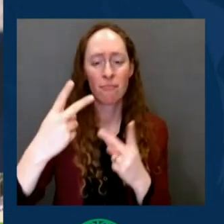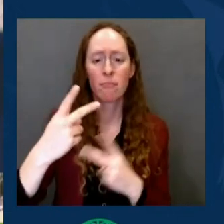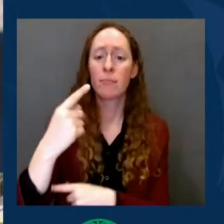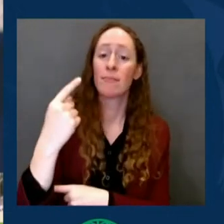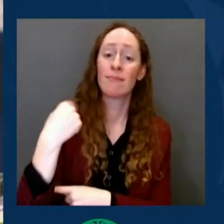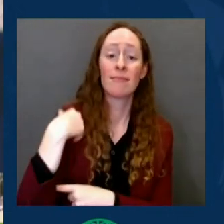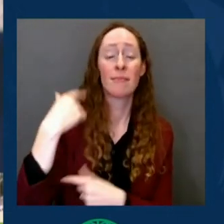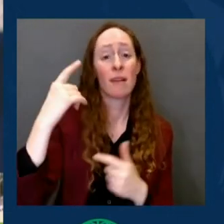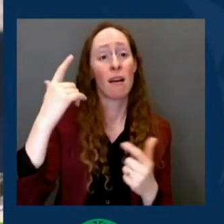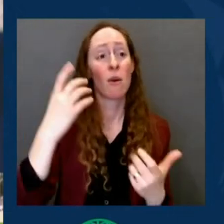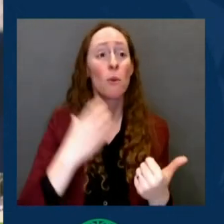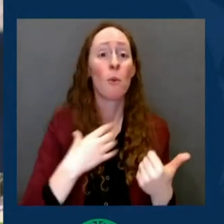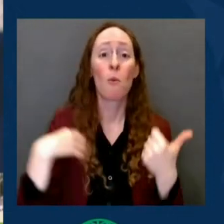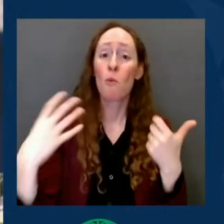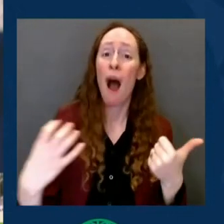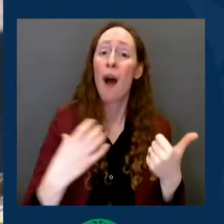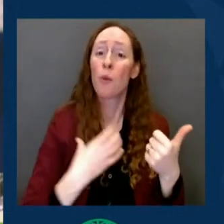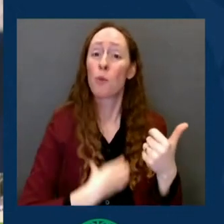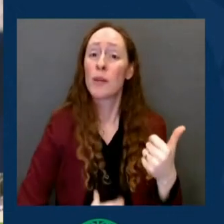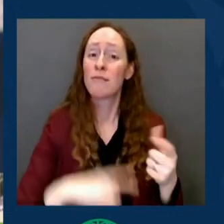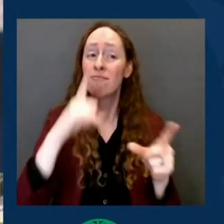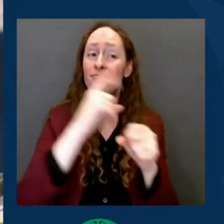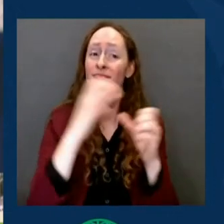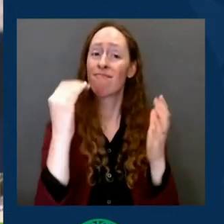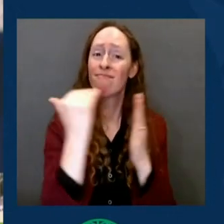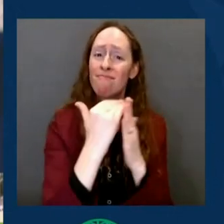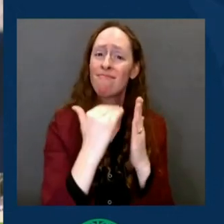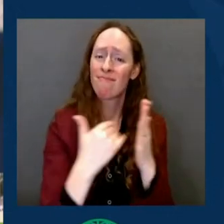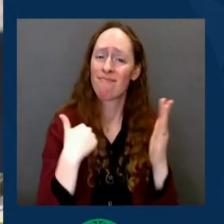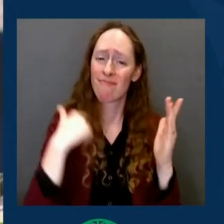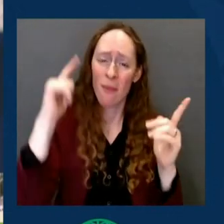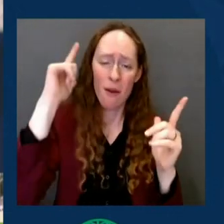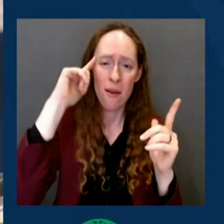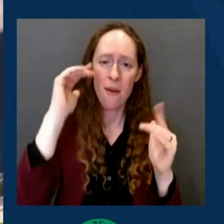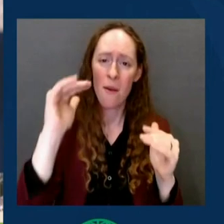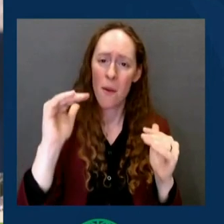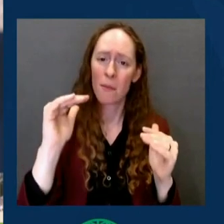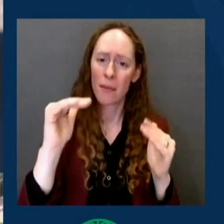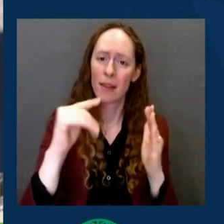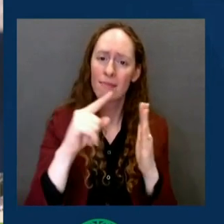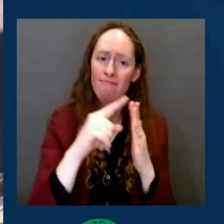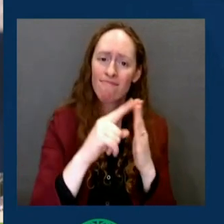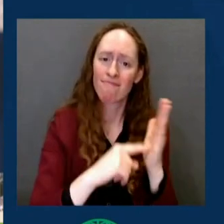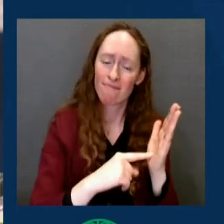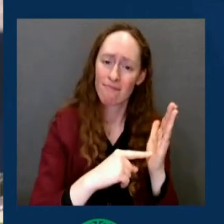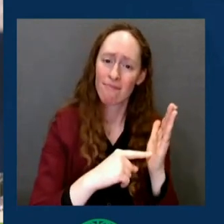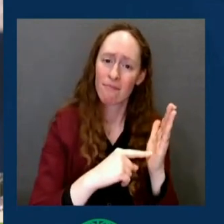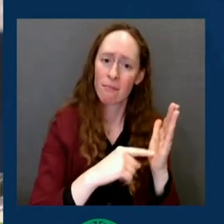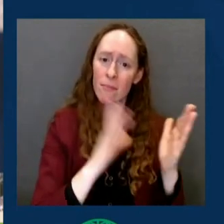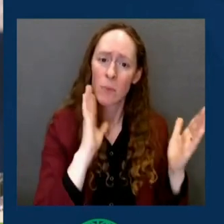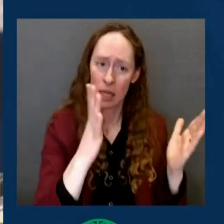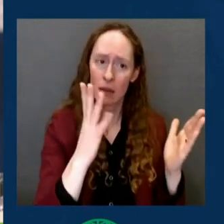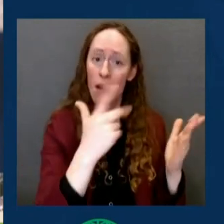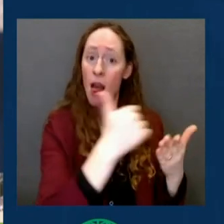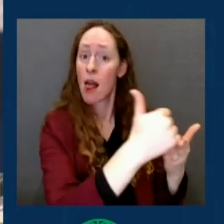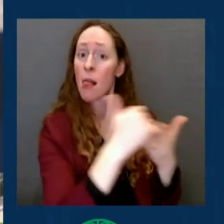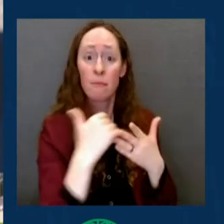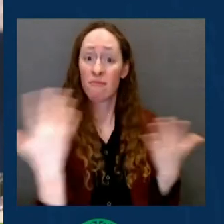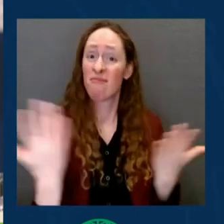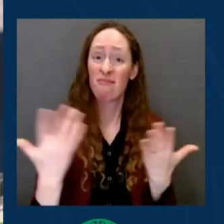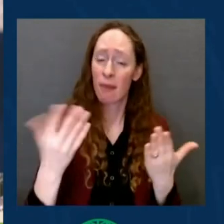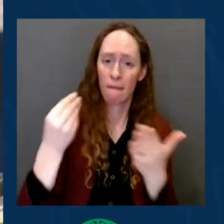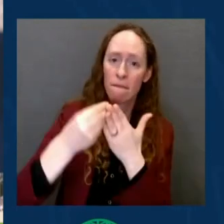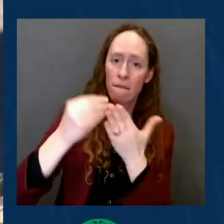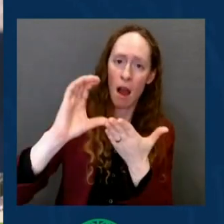will give us the financial needs that we need to, in order for it become a real lever for the